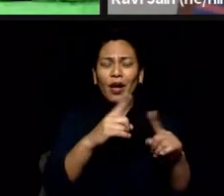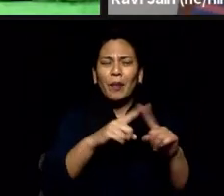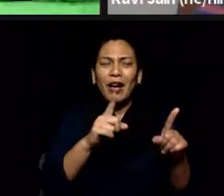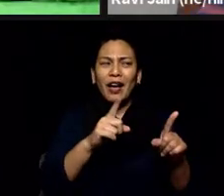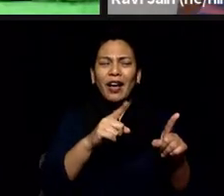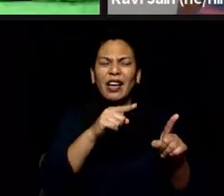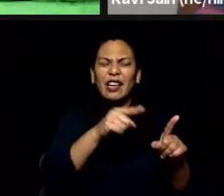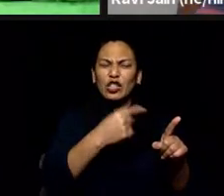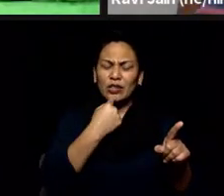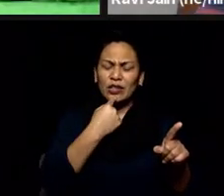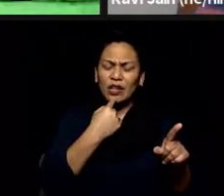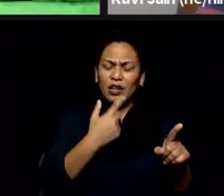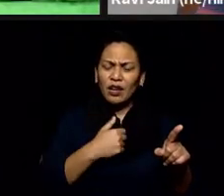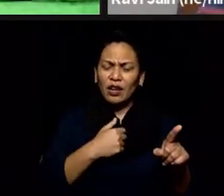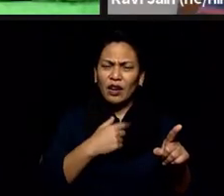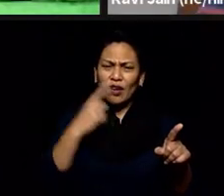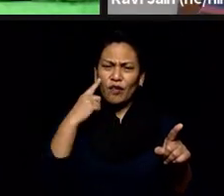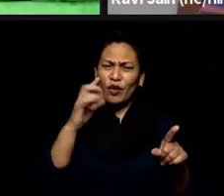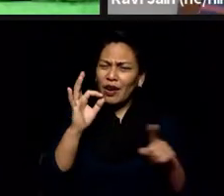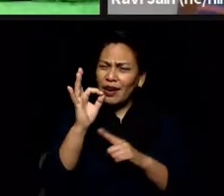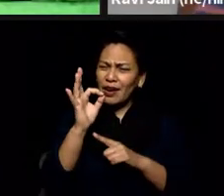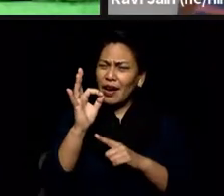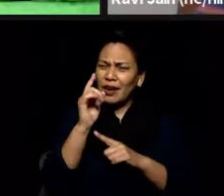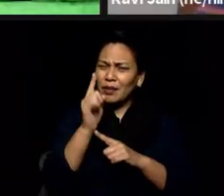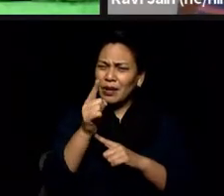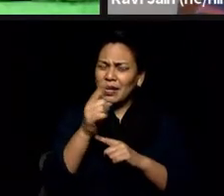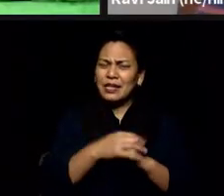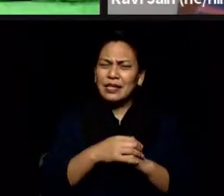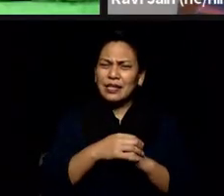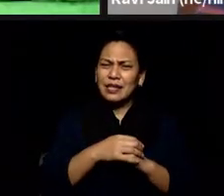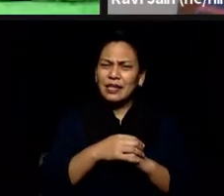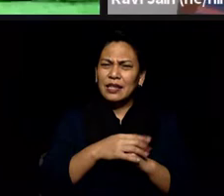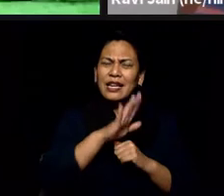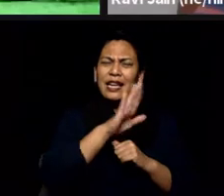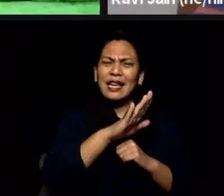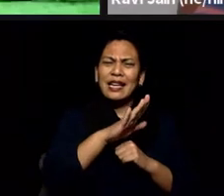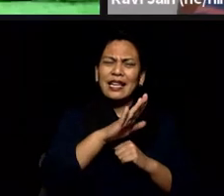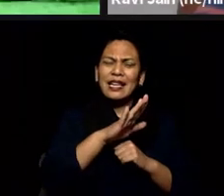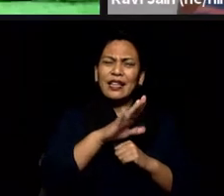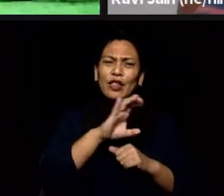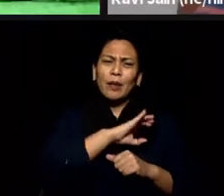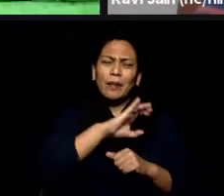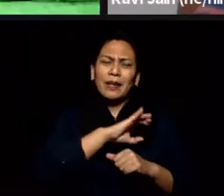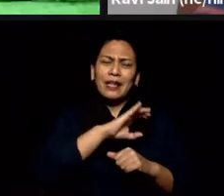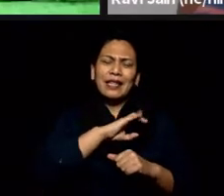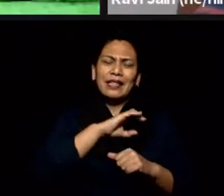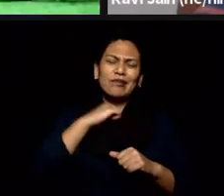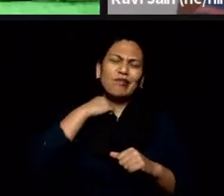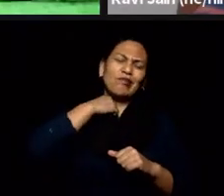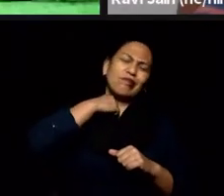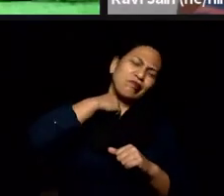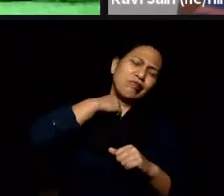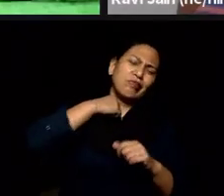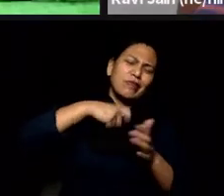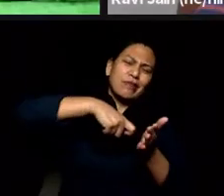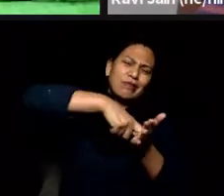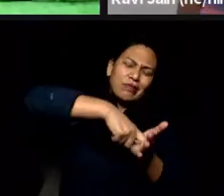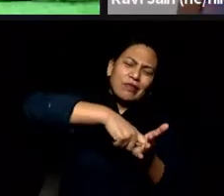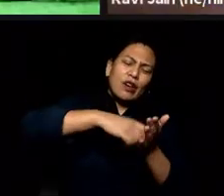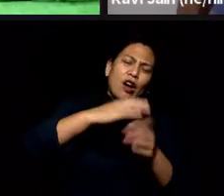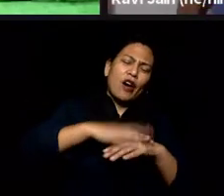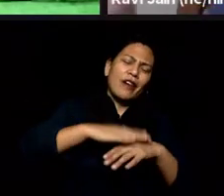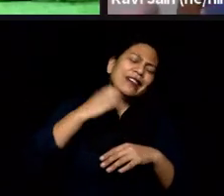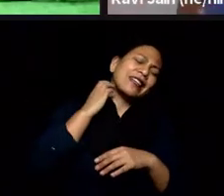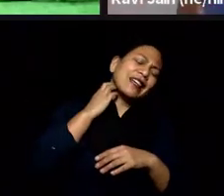crazy about it is that for almost 9 minutes, he had his knee, the officer had his knee on George Floyd's neck,